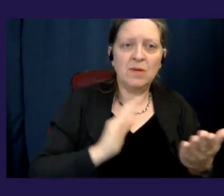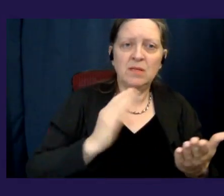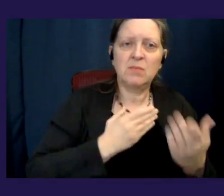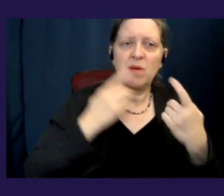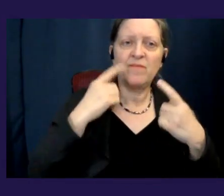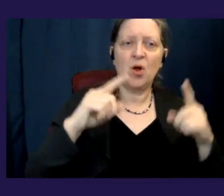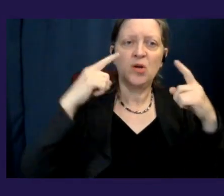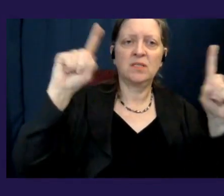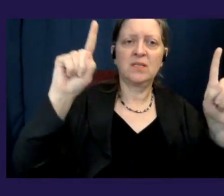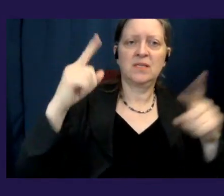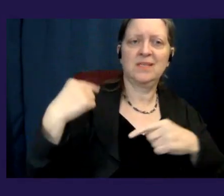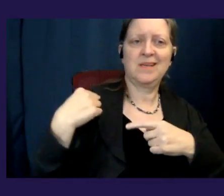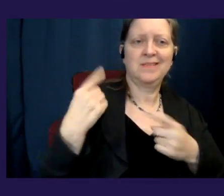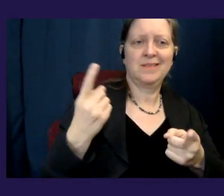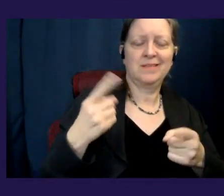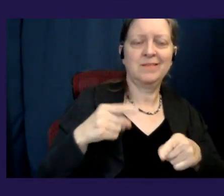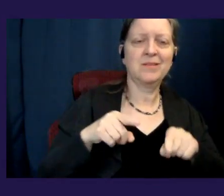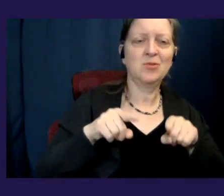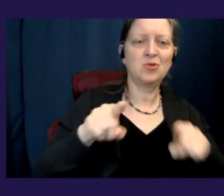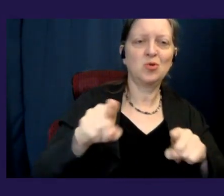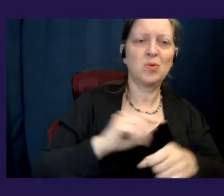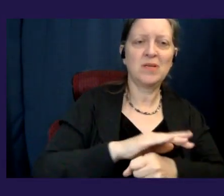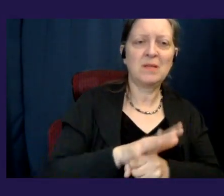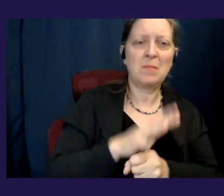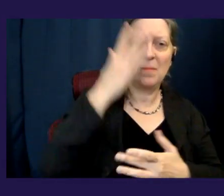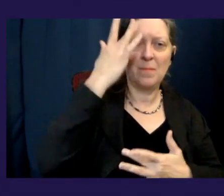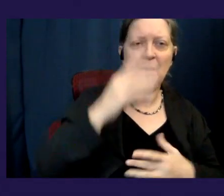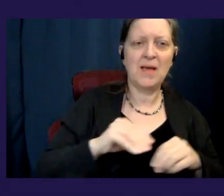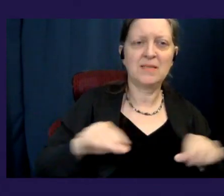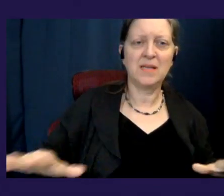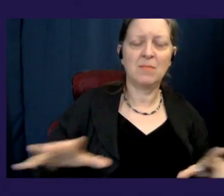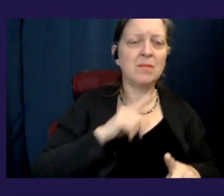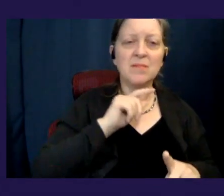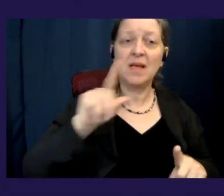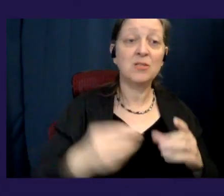just going, but growing and propagating to other places.